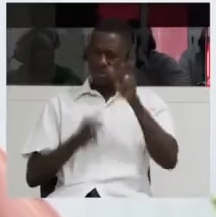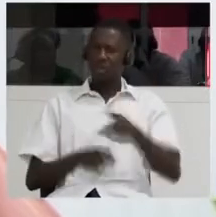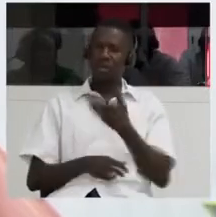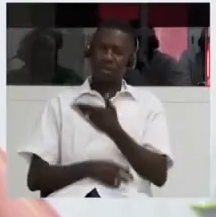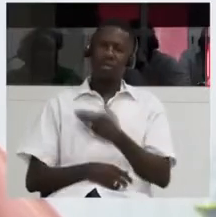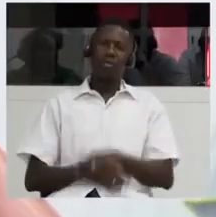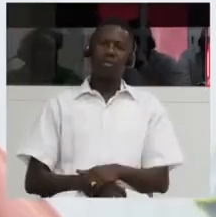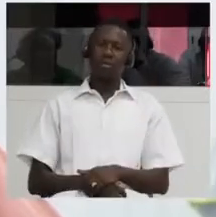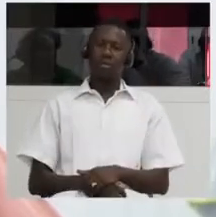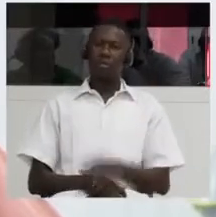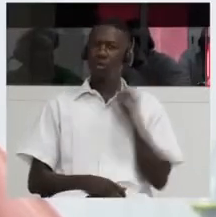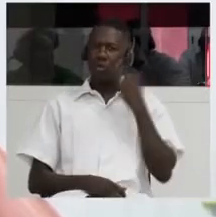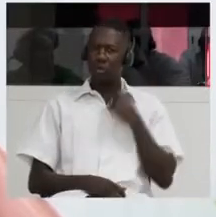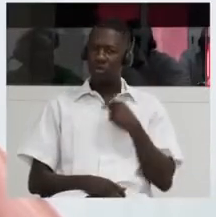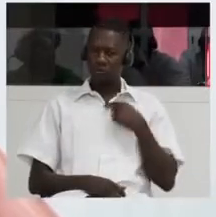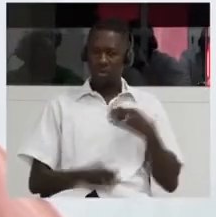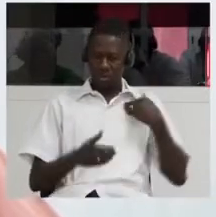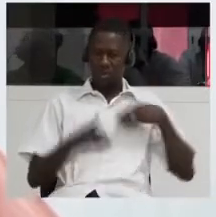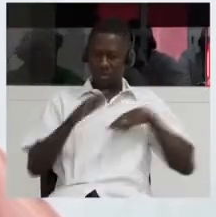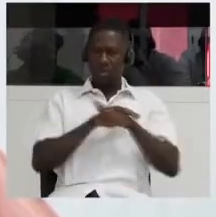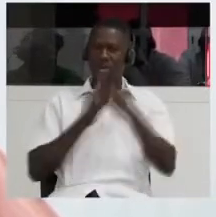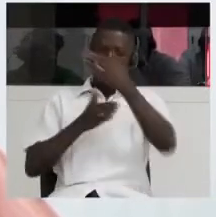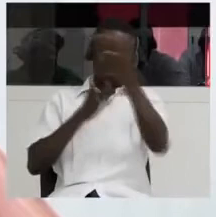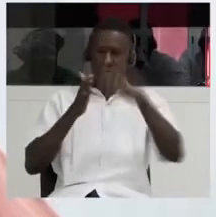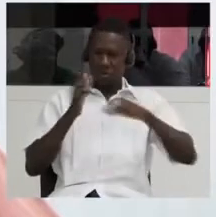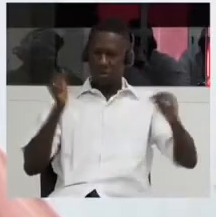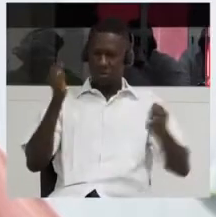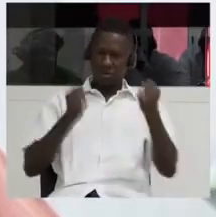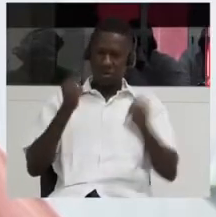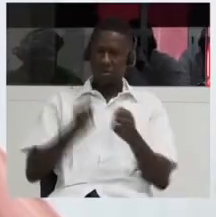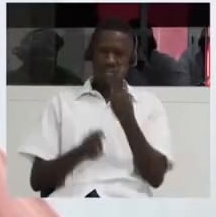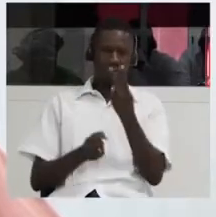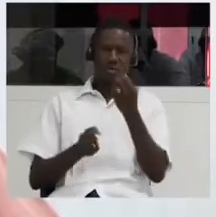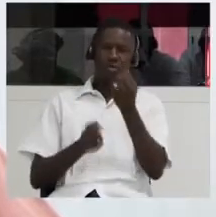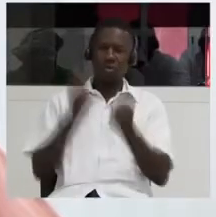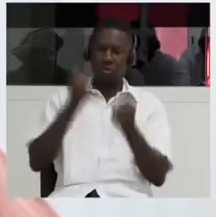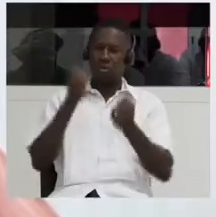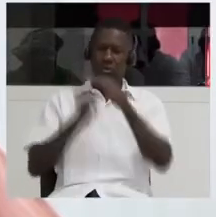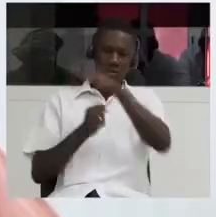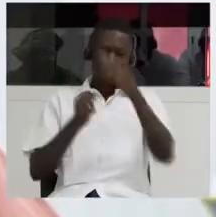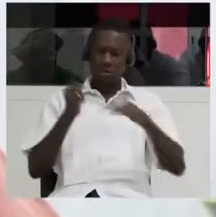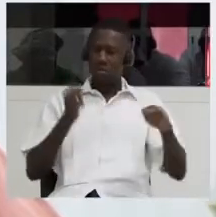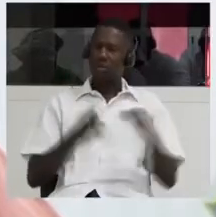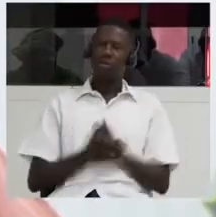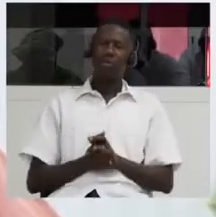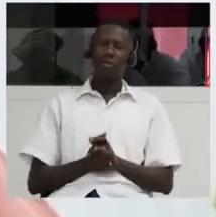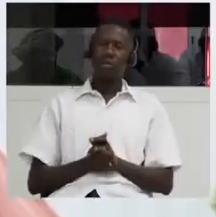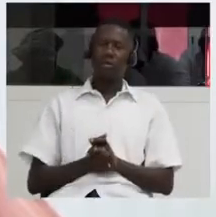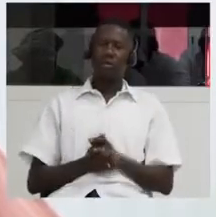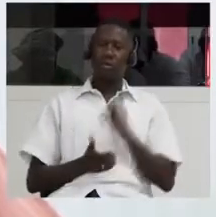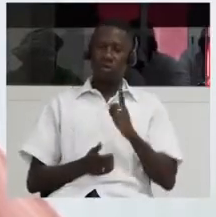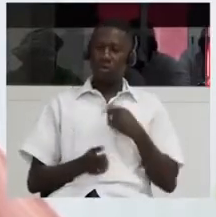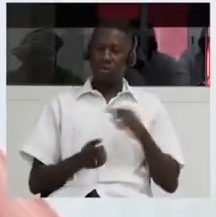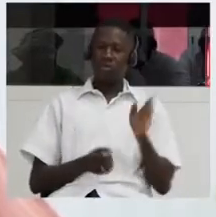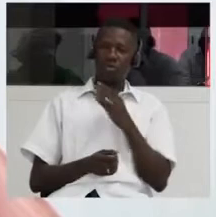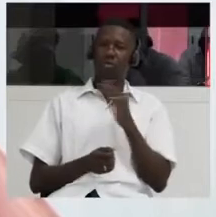So when I boarded the truck, the second truck, it was two trucks. One is to go to Fajara barracks, the other